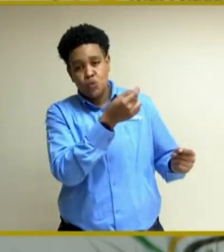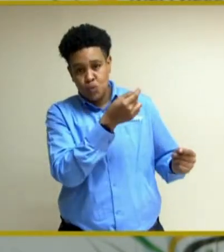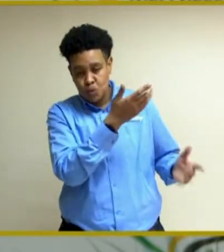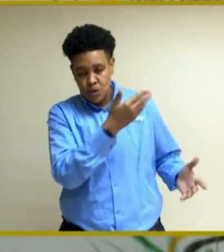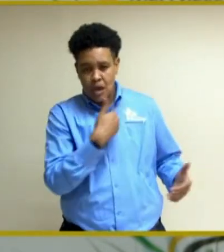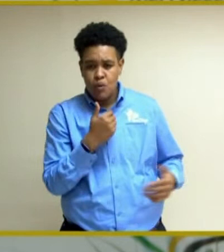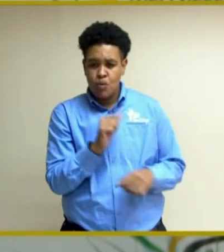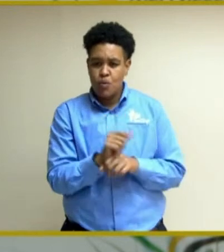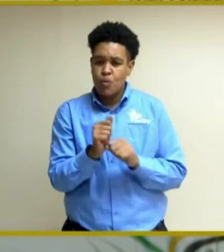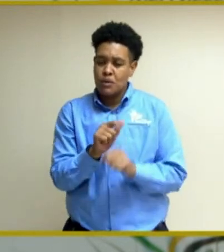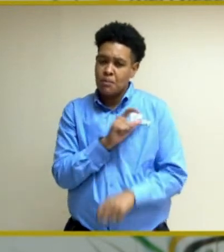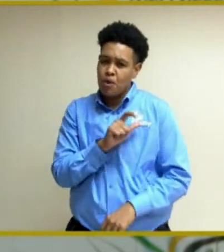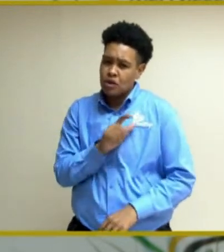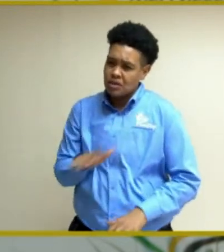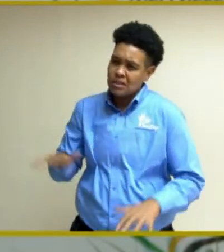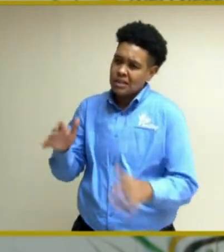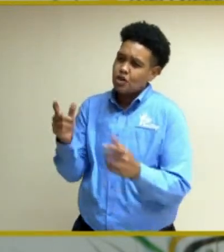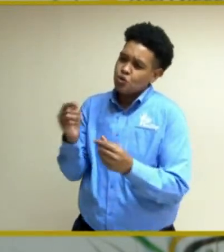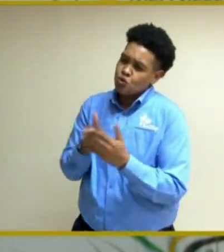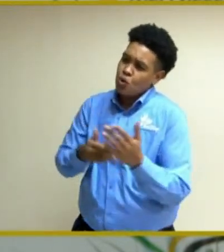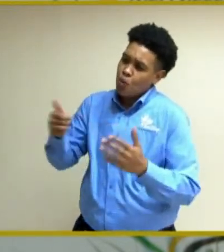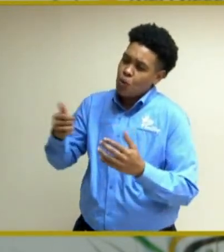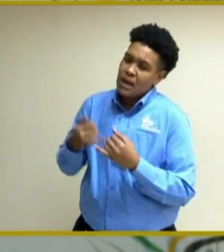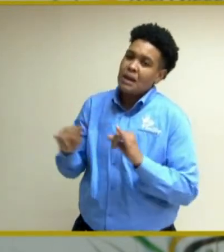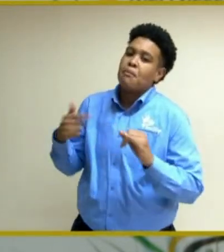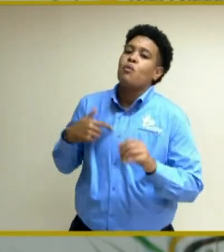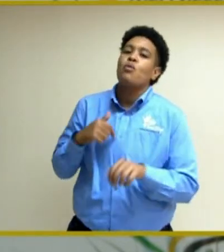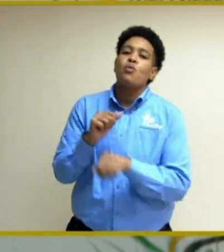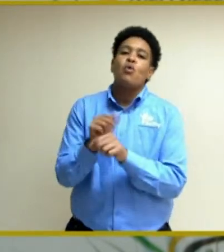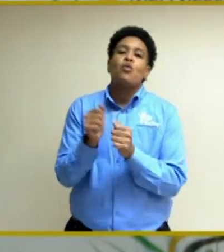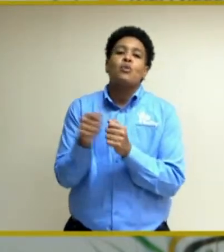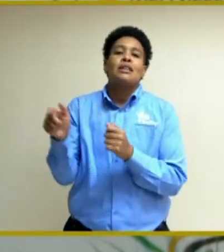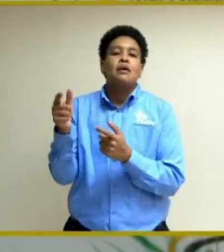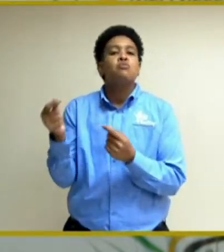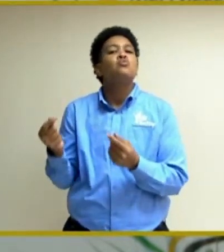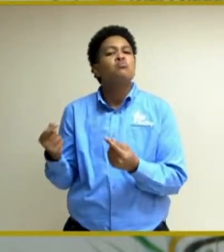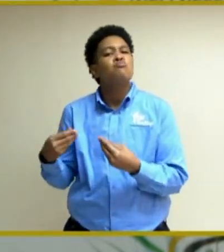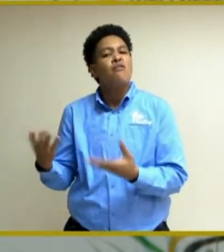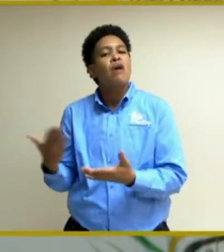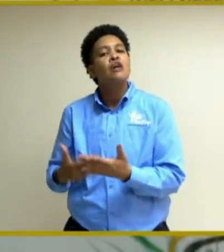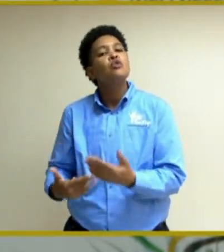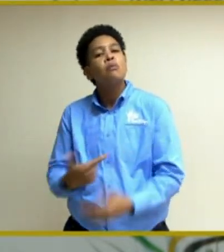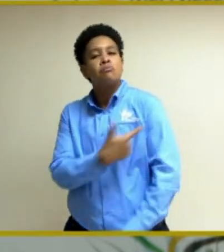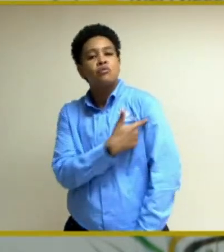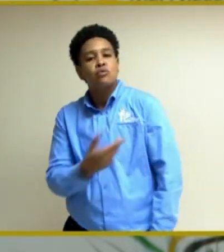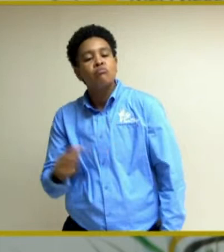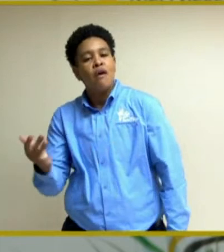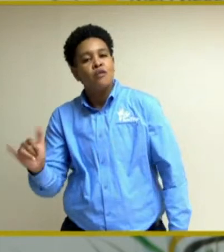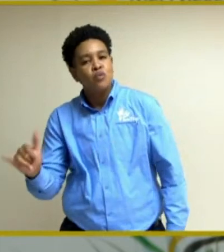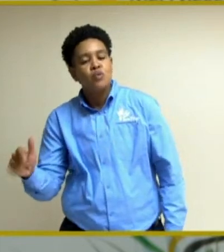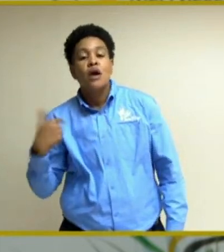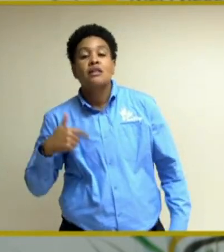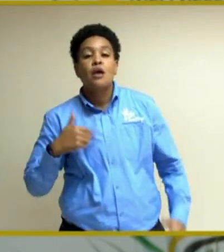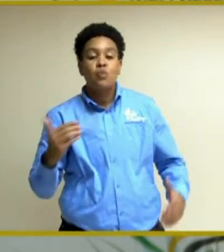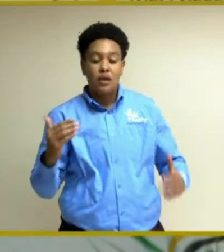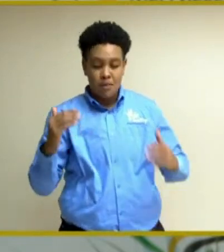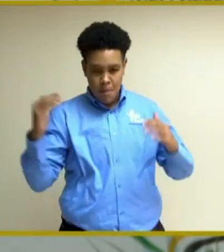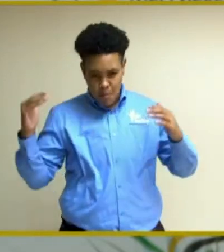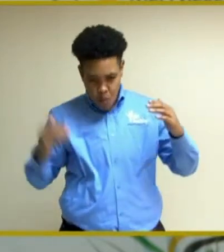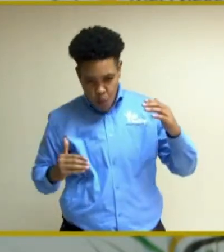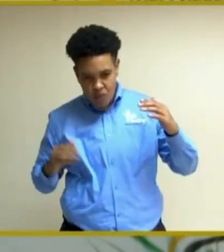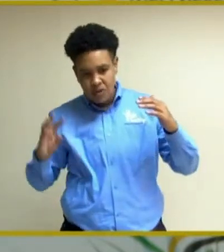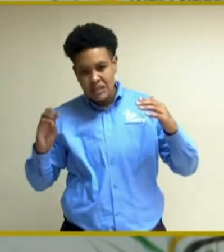constabulary, the JCF. They can do some on their own. We will work with them to do. Those are the priorities. And then we move into